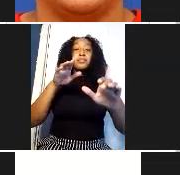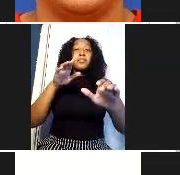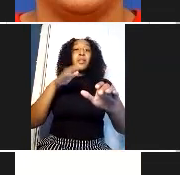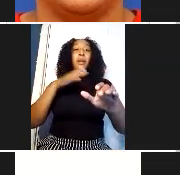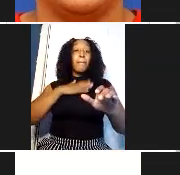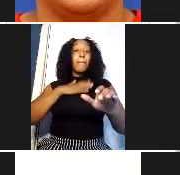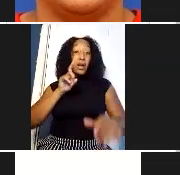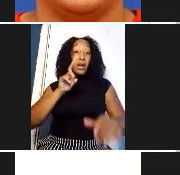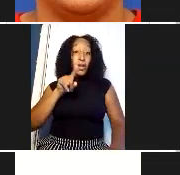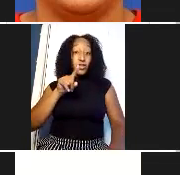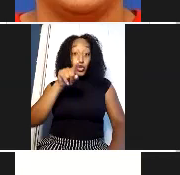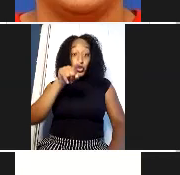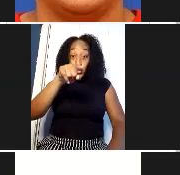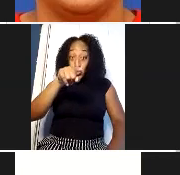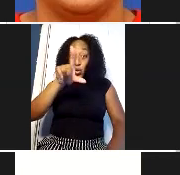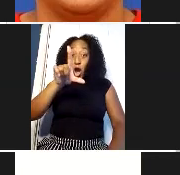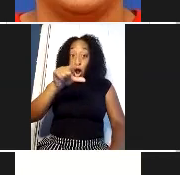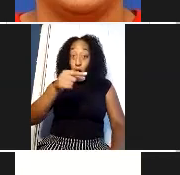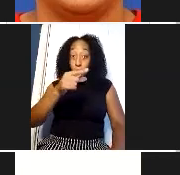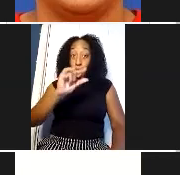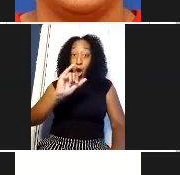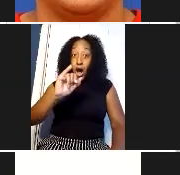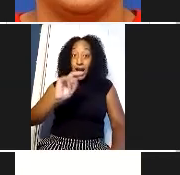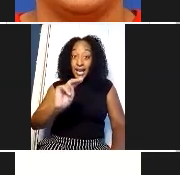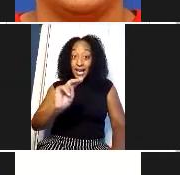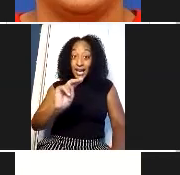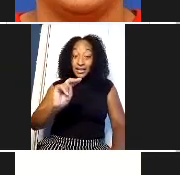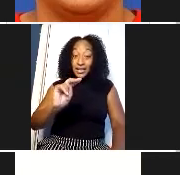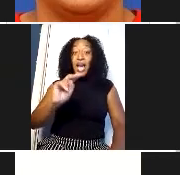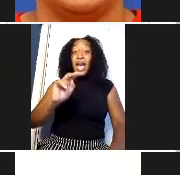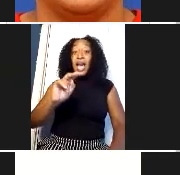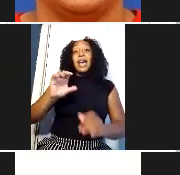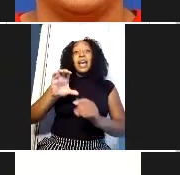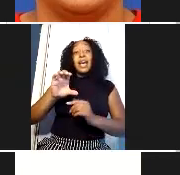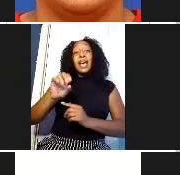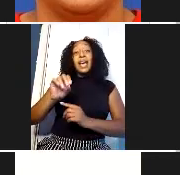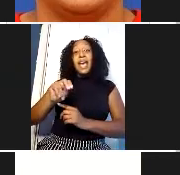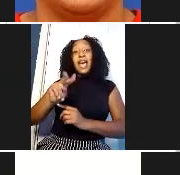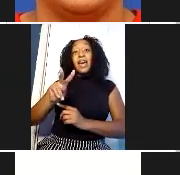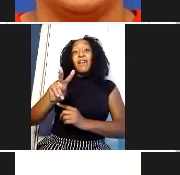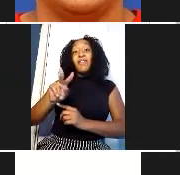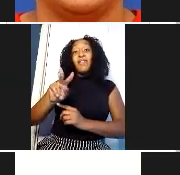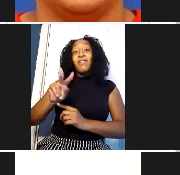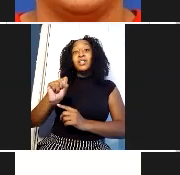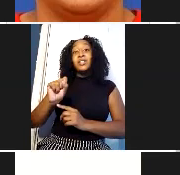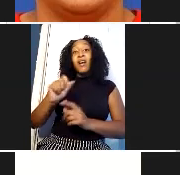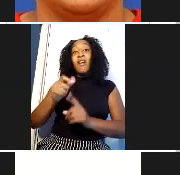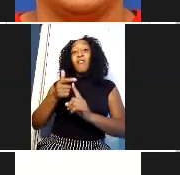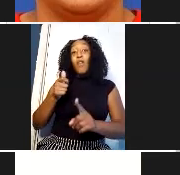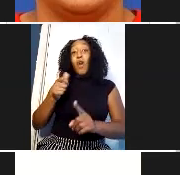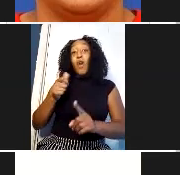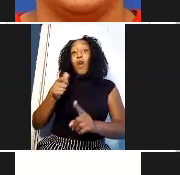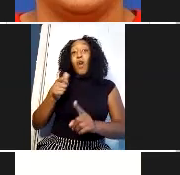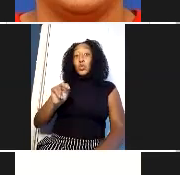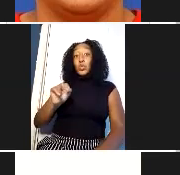into Canvas from Nunez or did you log into Yes. Canvas from another school? No, I logged in off